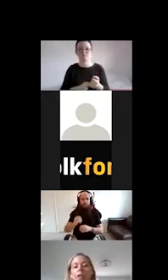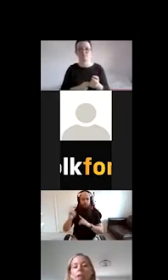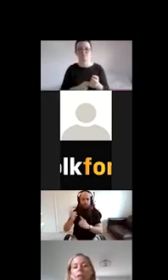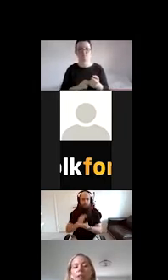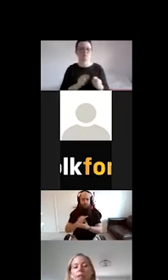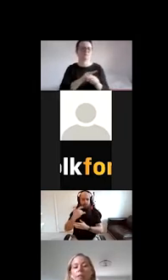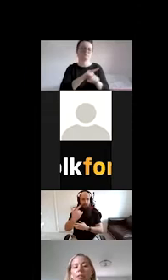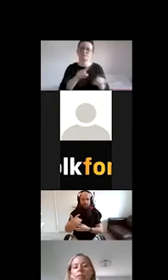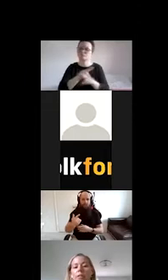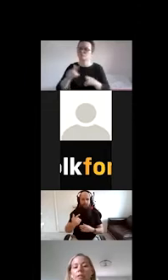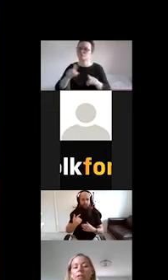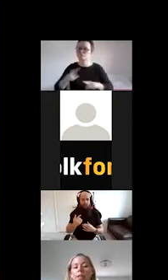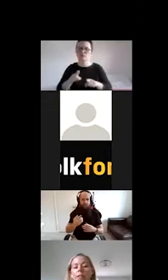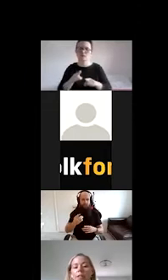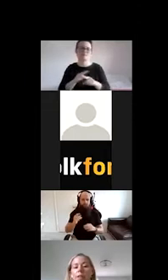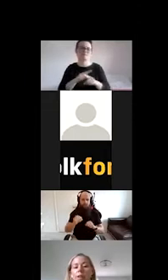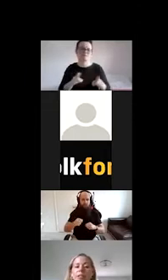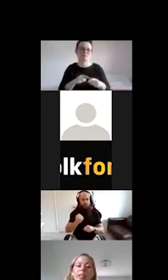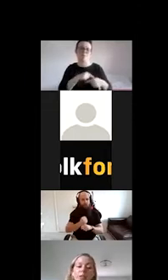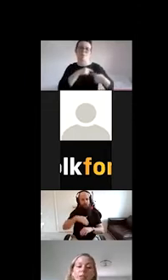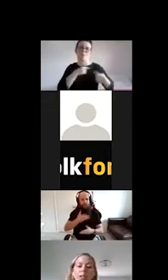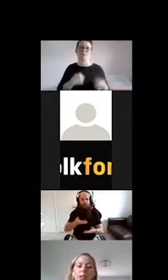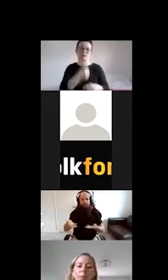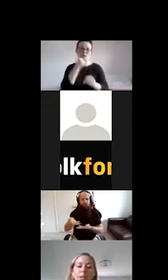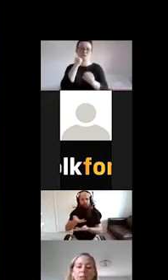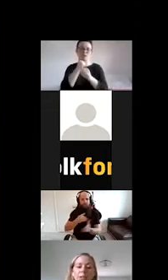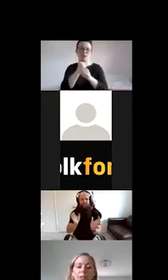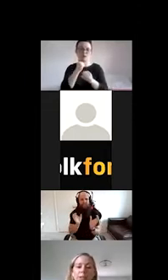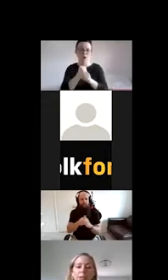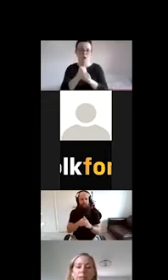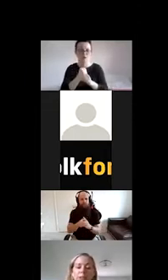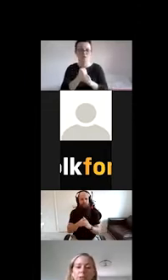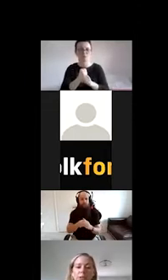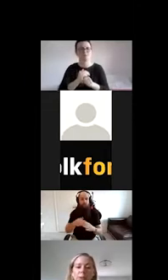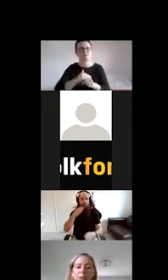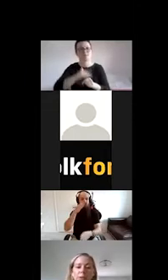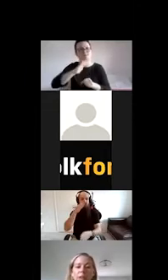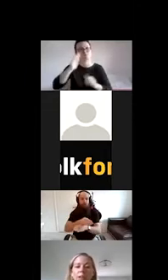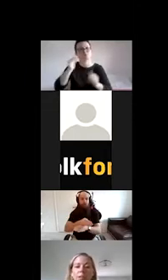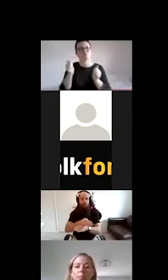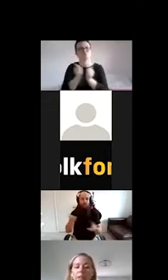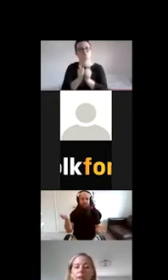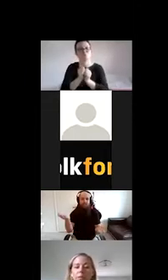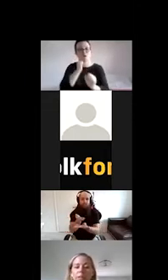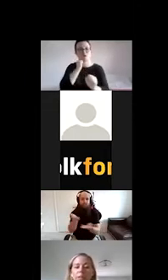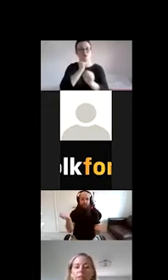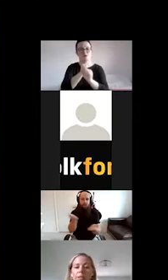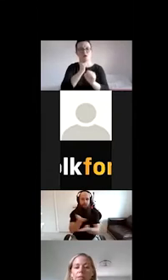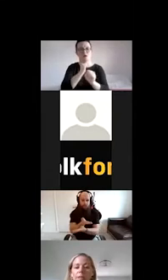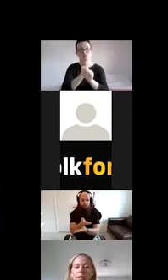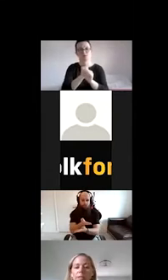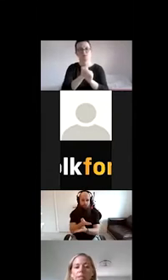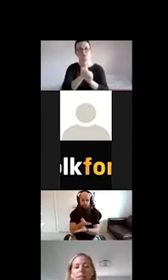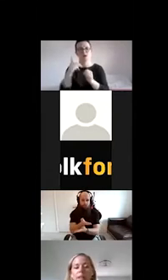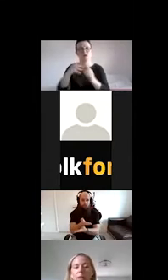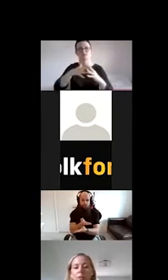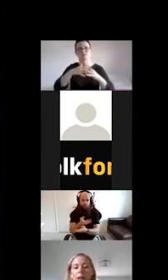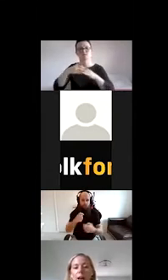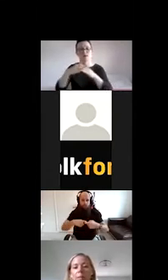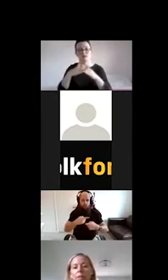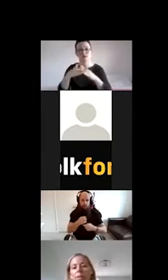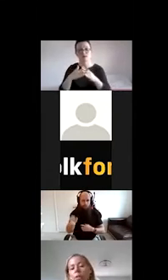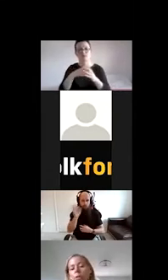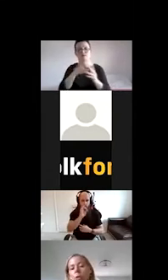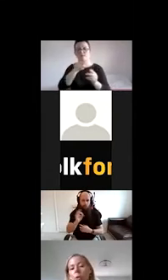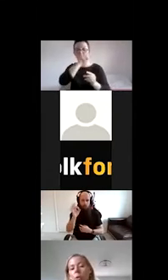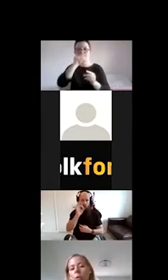more together in cross collaboration on these issues, because many of these fields, they